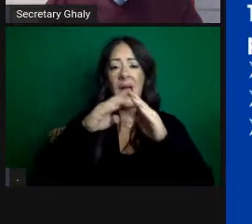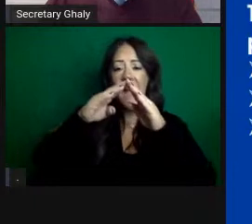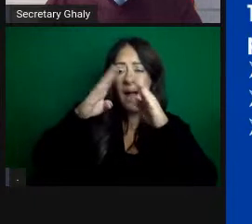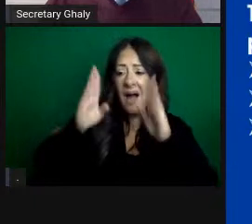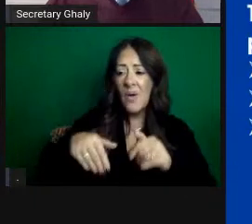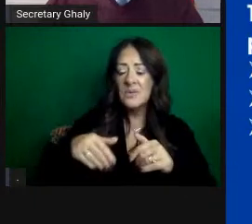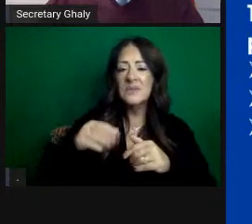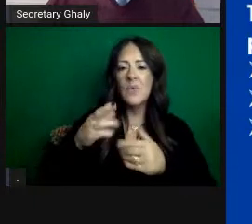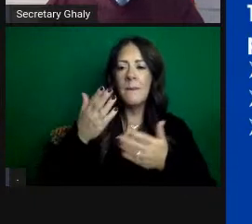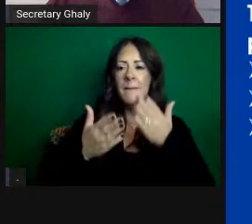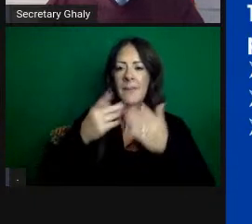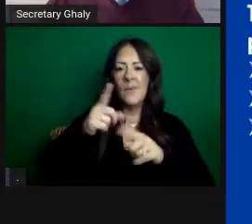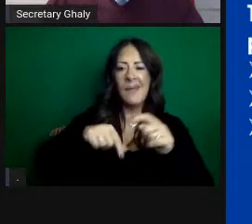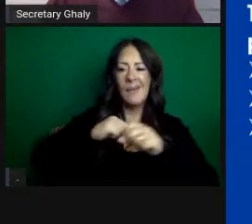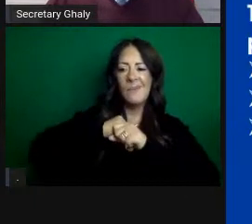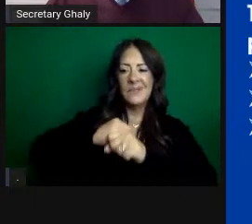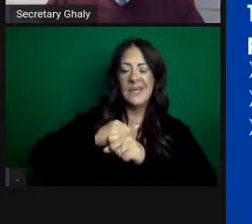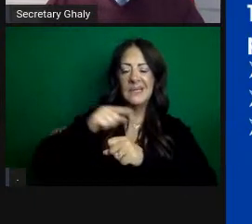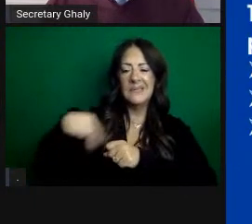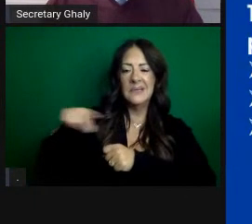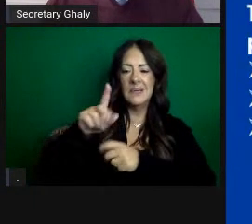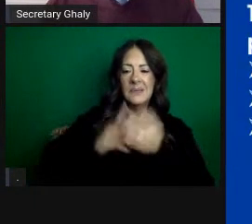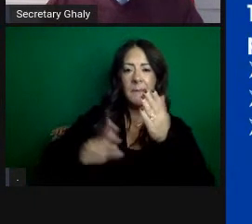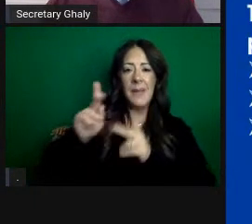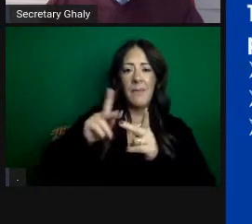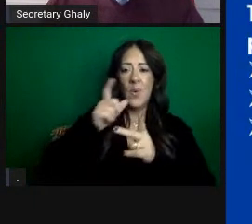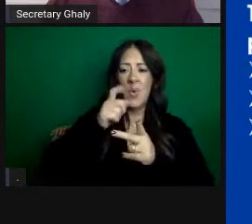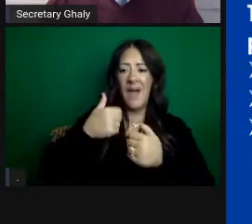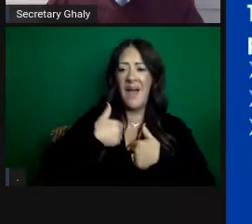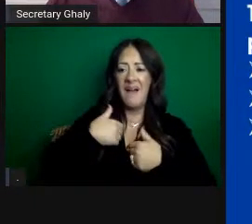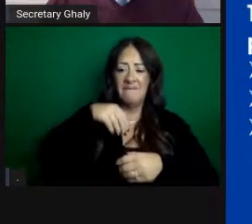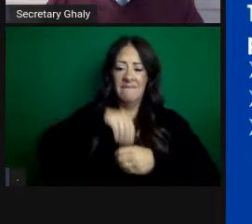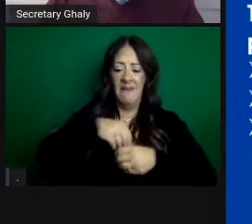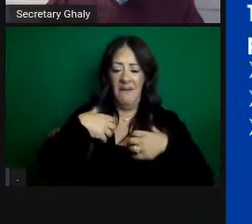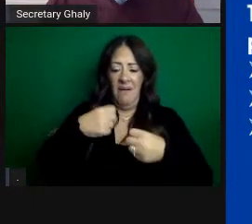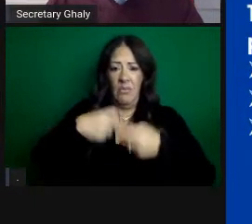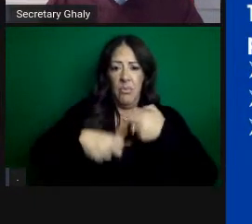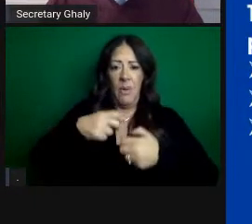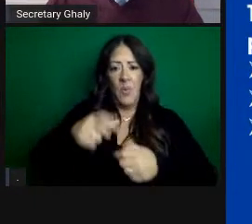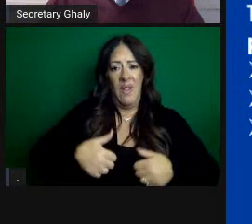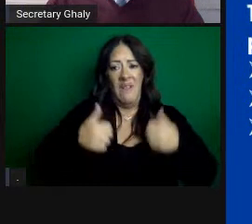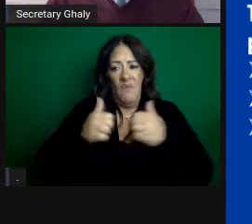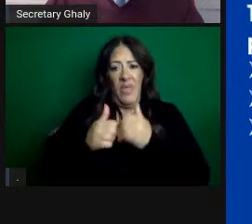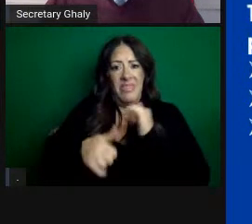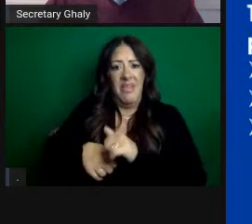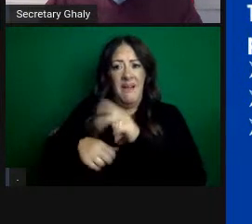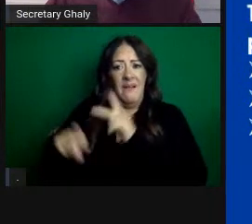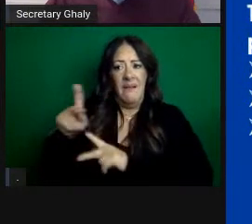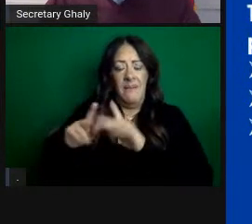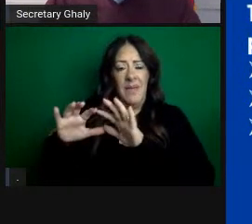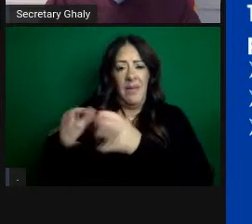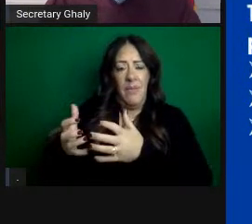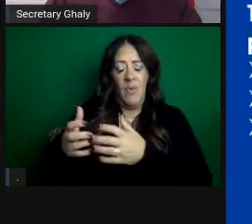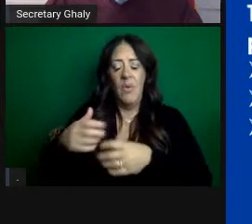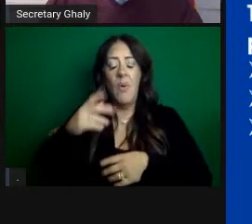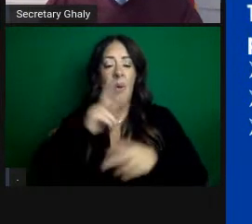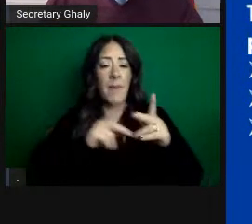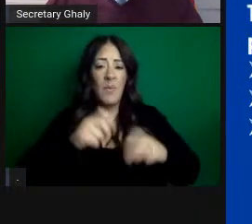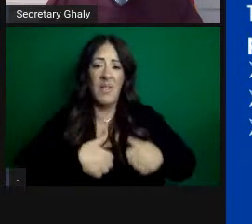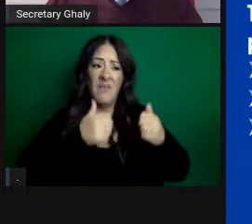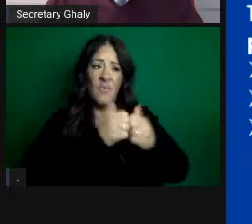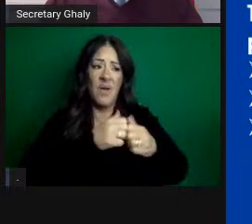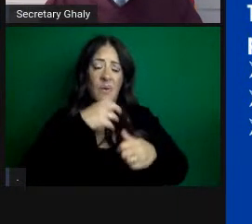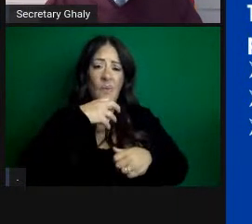where it's hard to protect vulnerable individuals, those with underlying conditions, those who are older, those who frankly